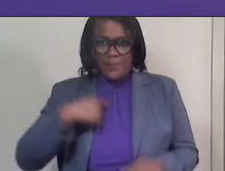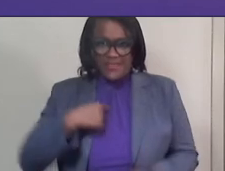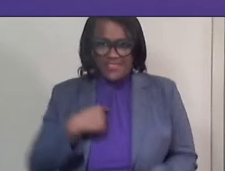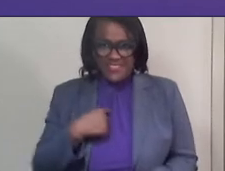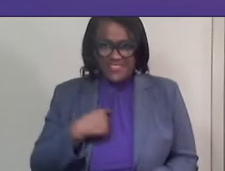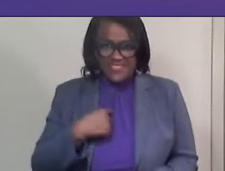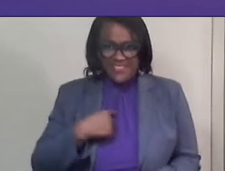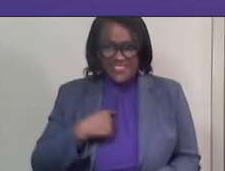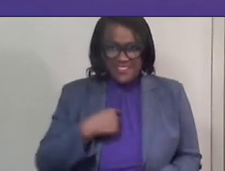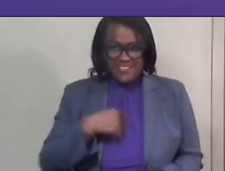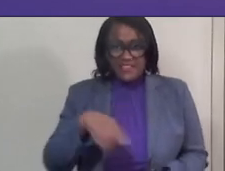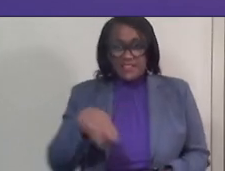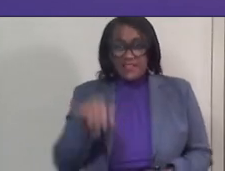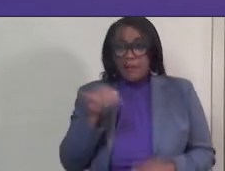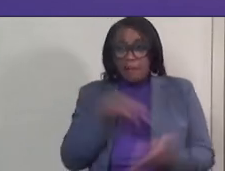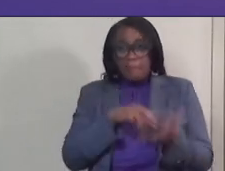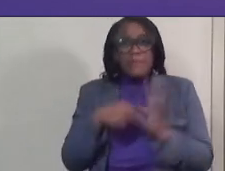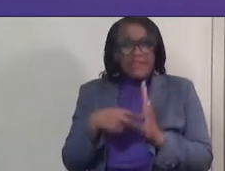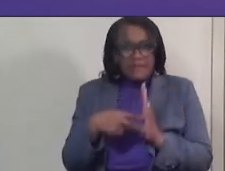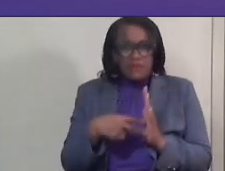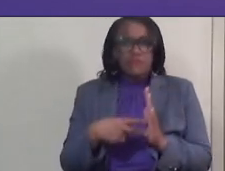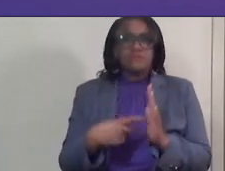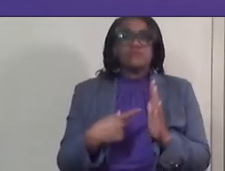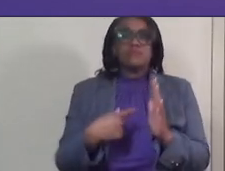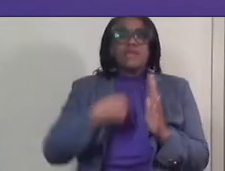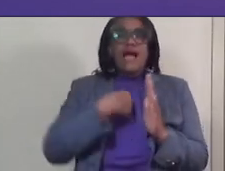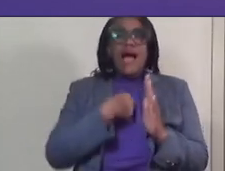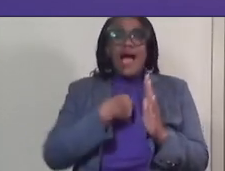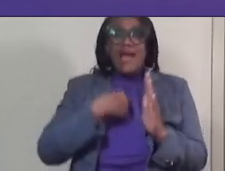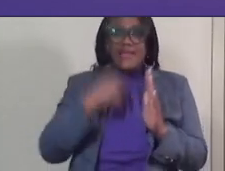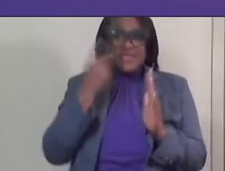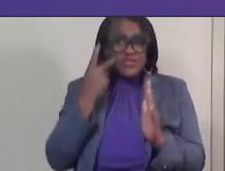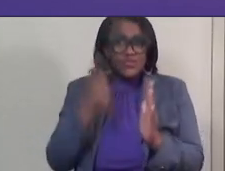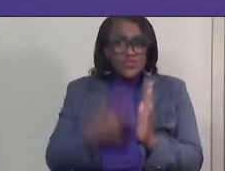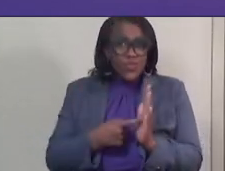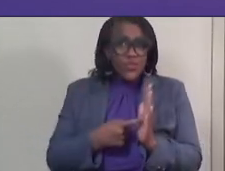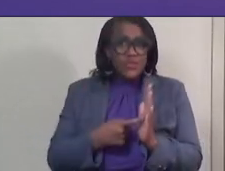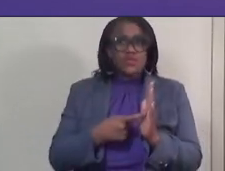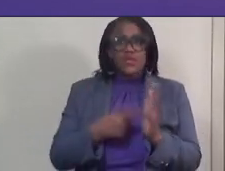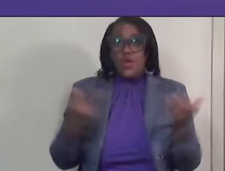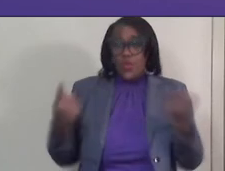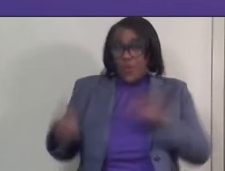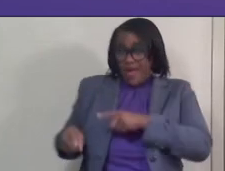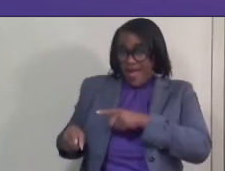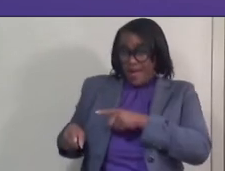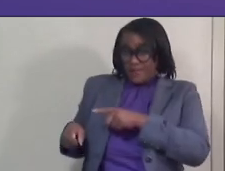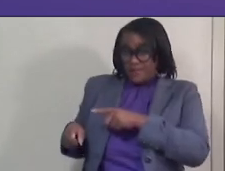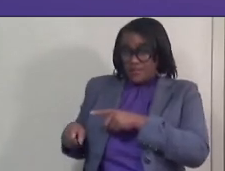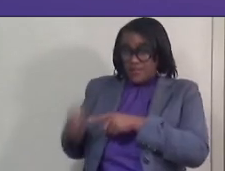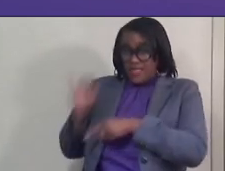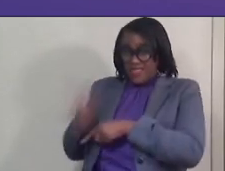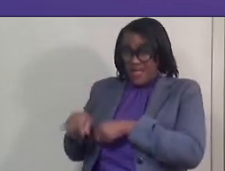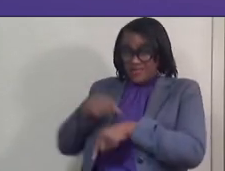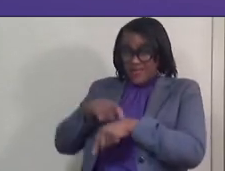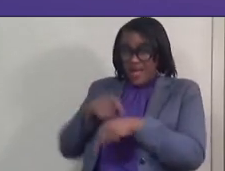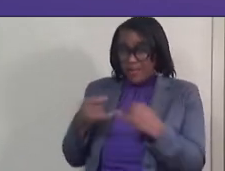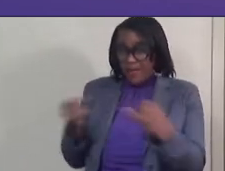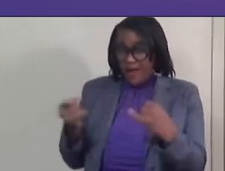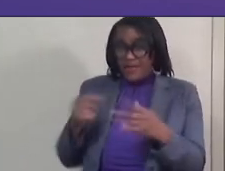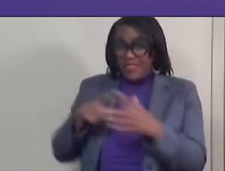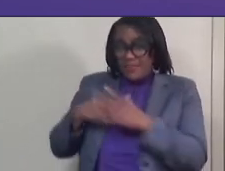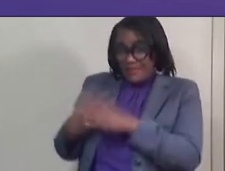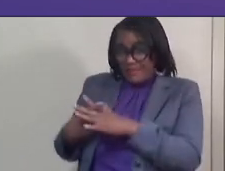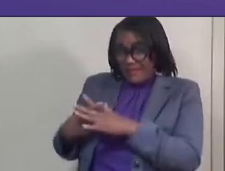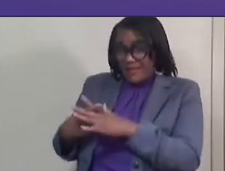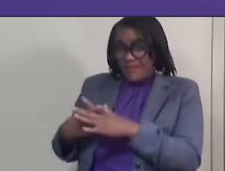In that, I looked at both what happened, as I said, just in the timeline of it, in the beginning of the